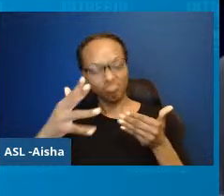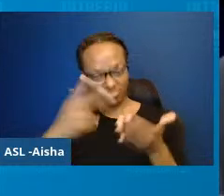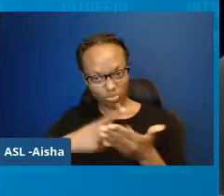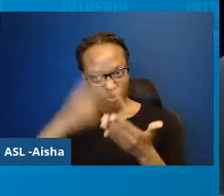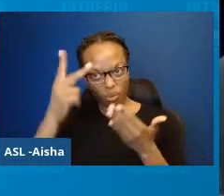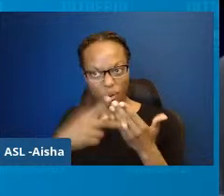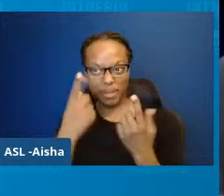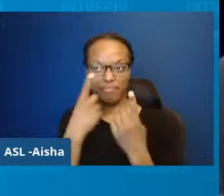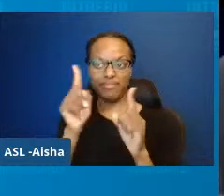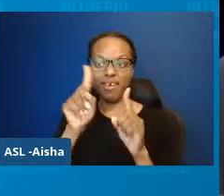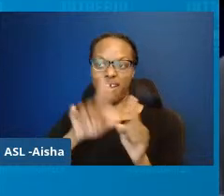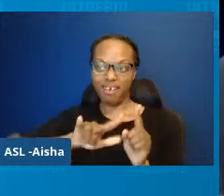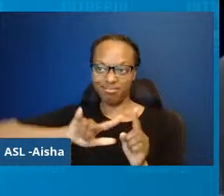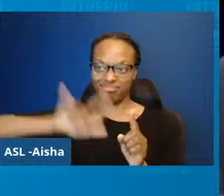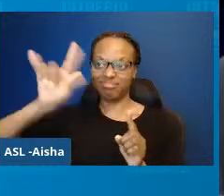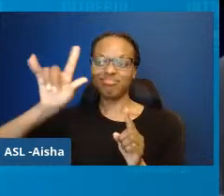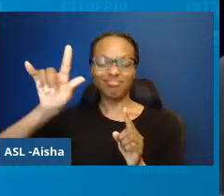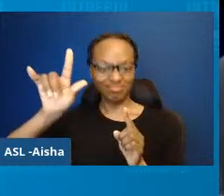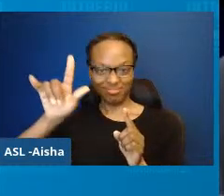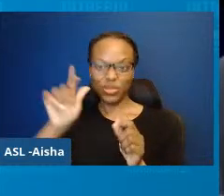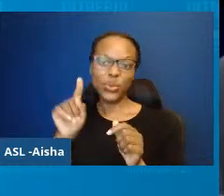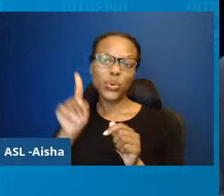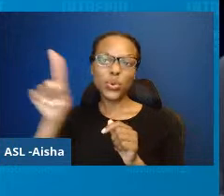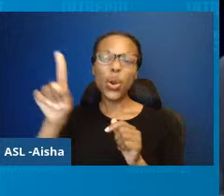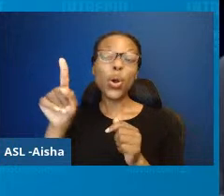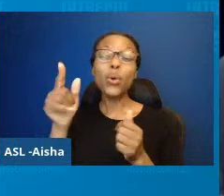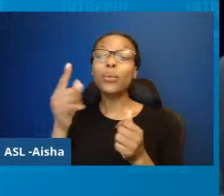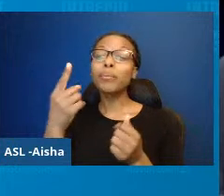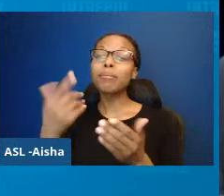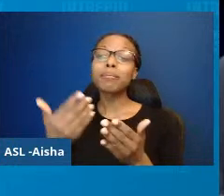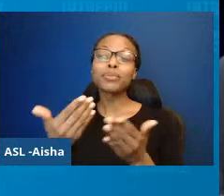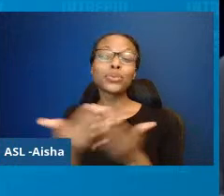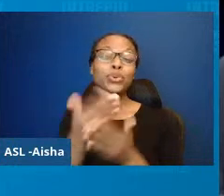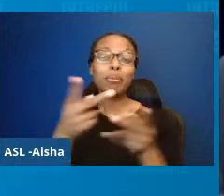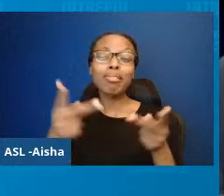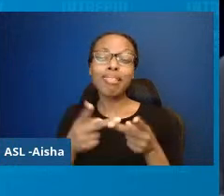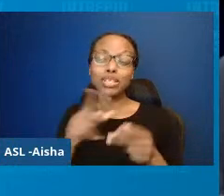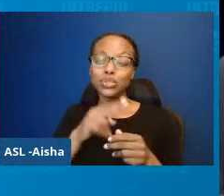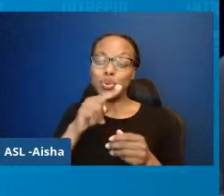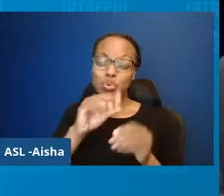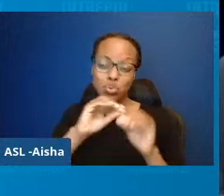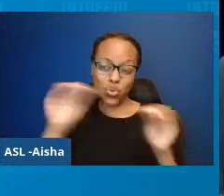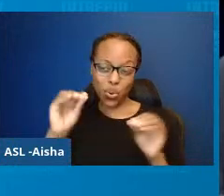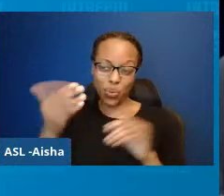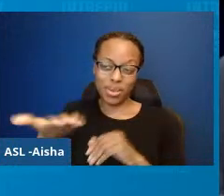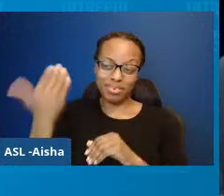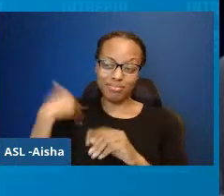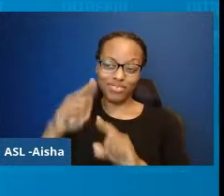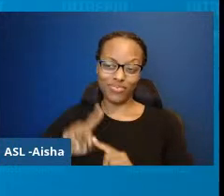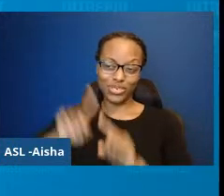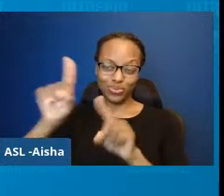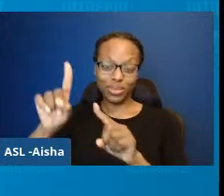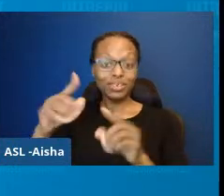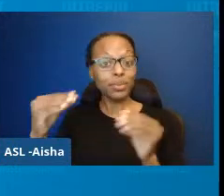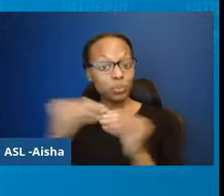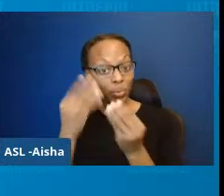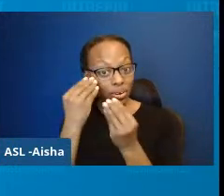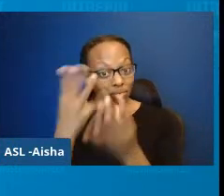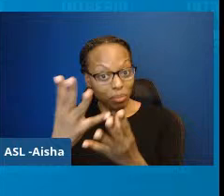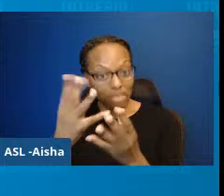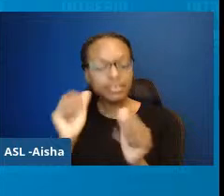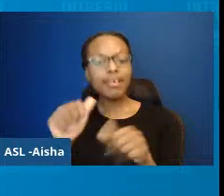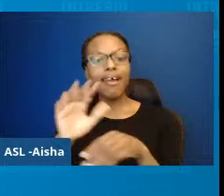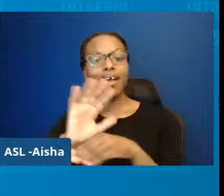go where no one had gone before. For more behind-the-scenes videos, visit intrepidmuseum.org.